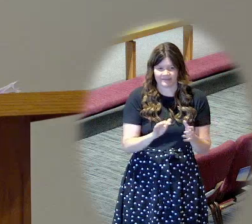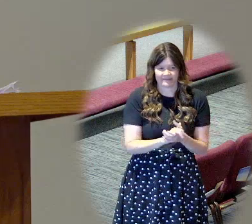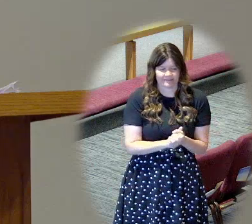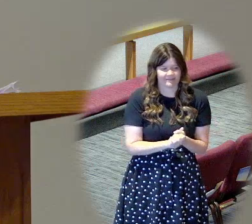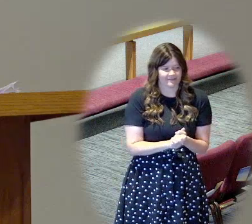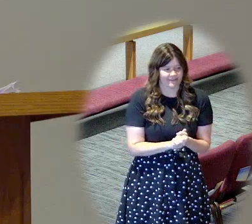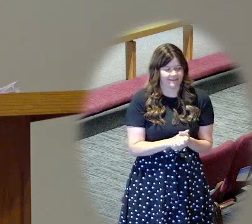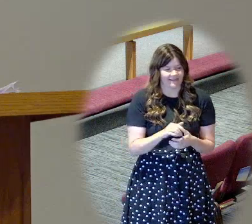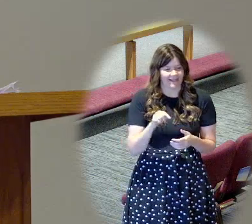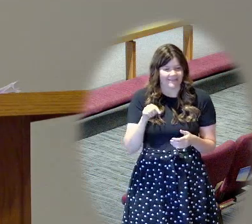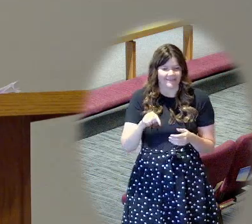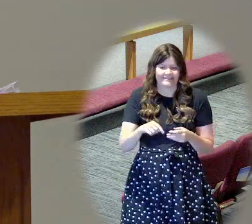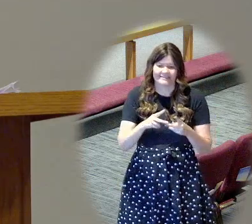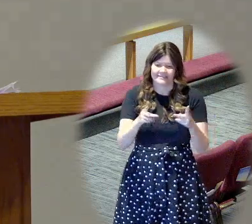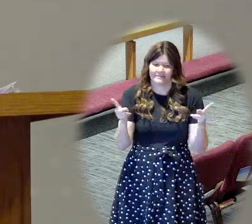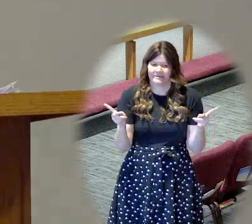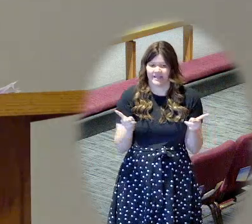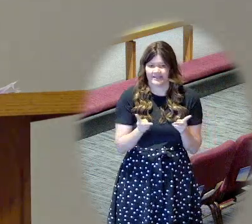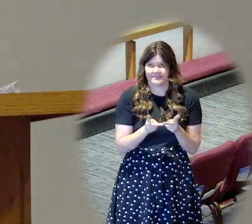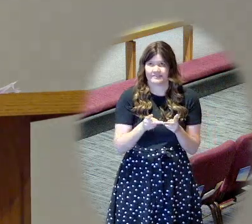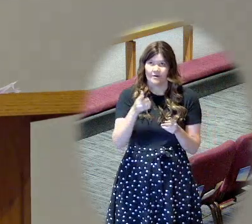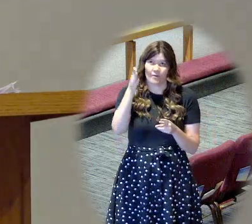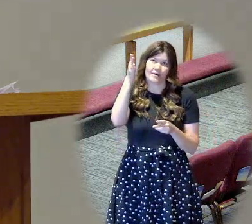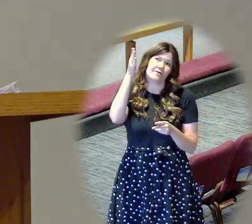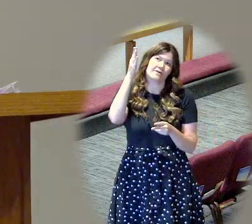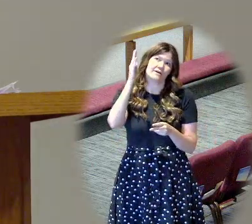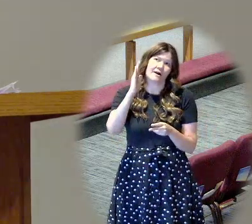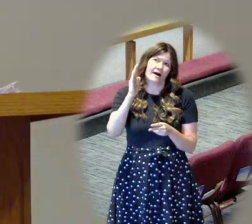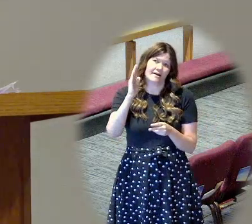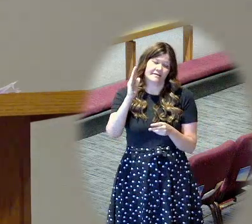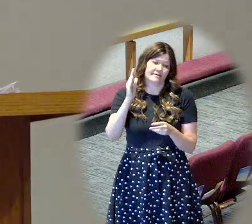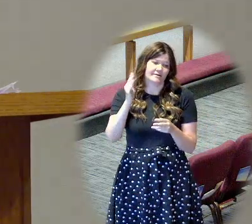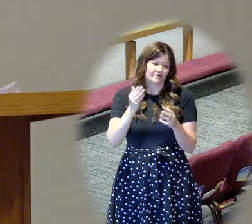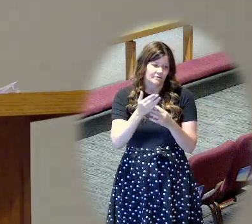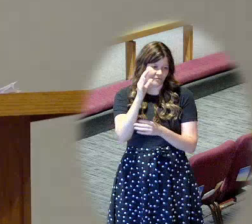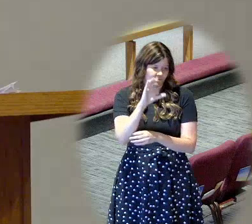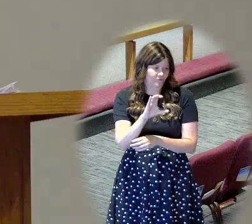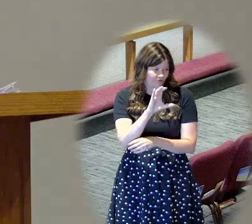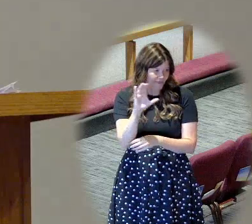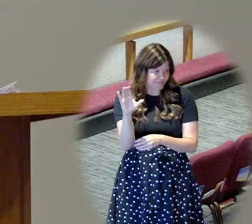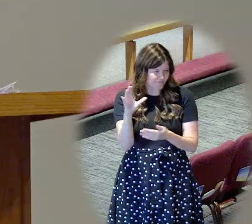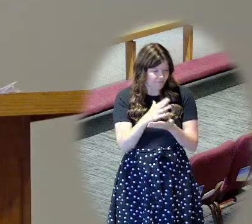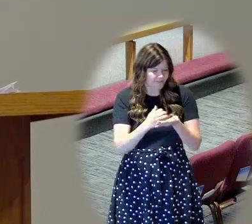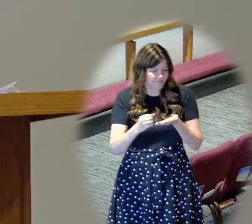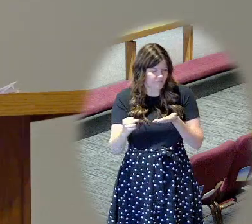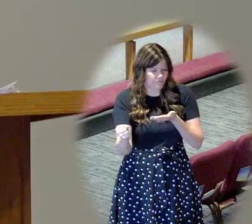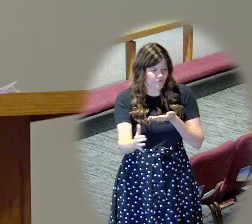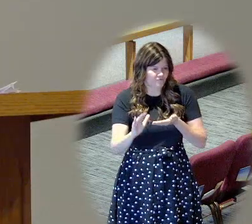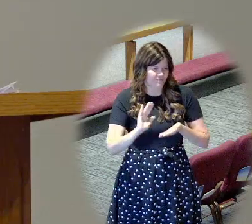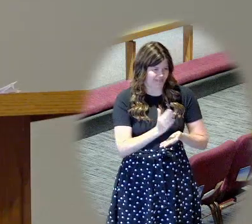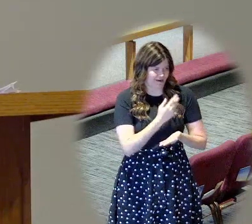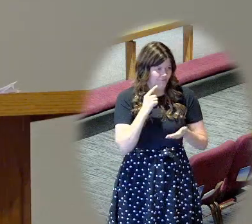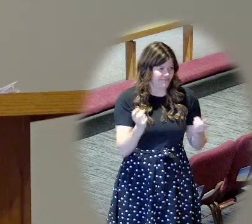This is a place where God in Christ takes our sins and forgets